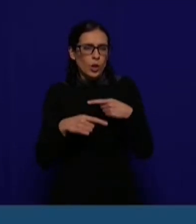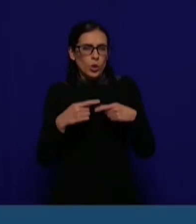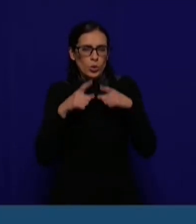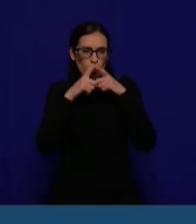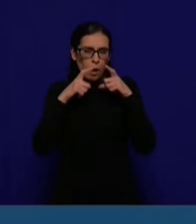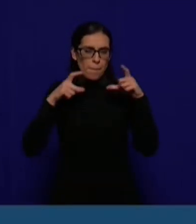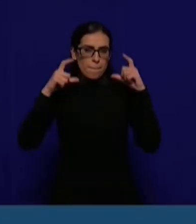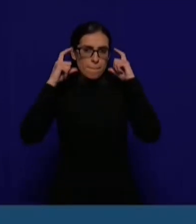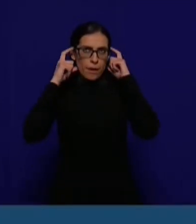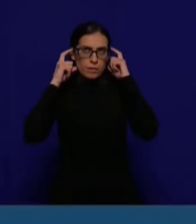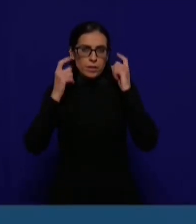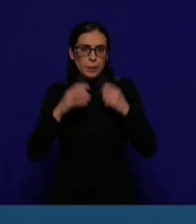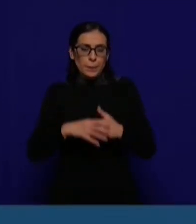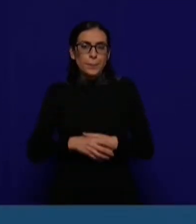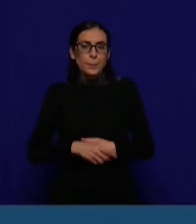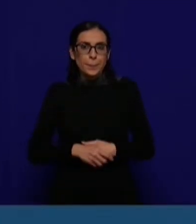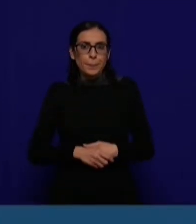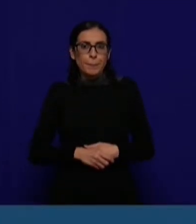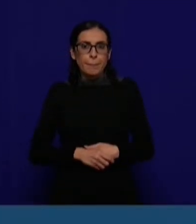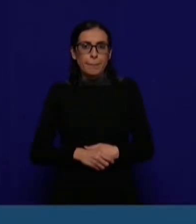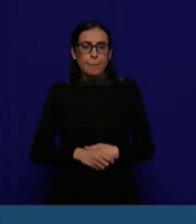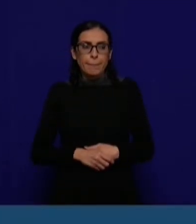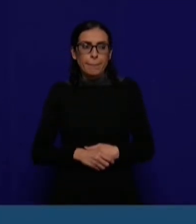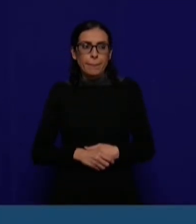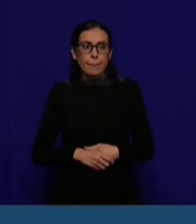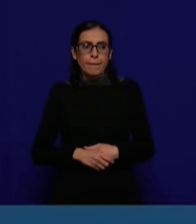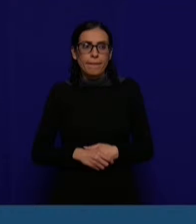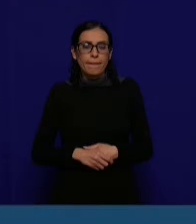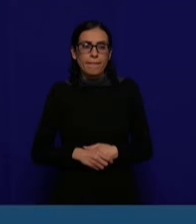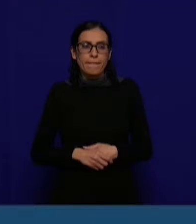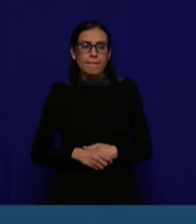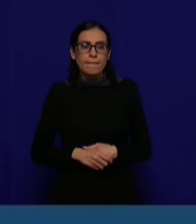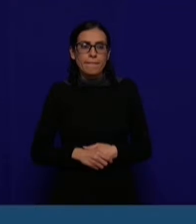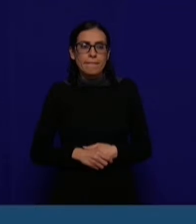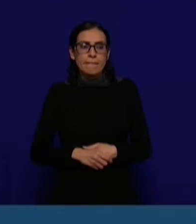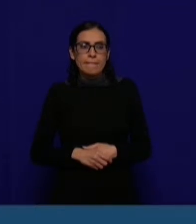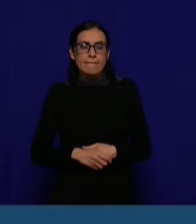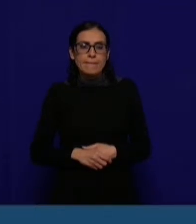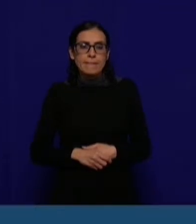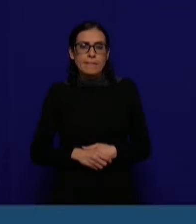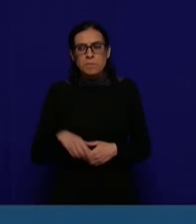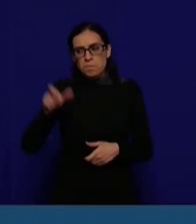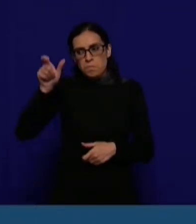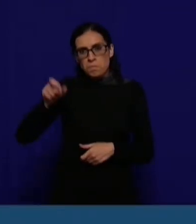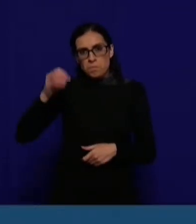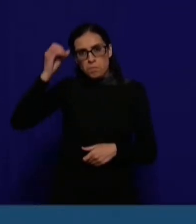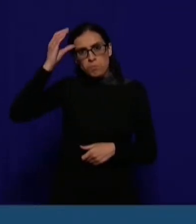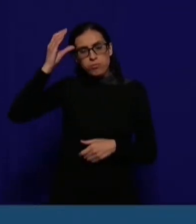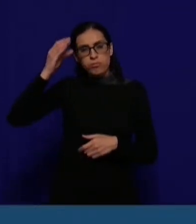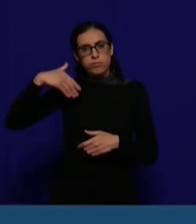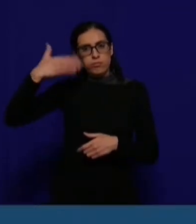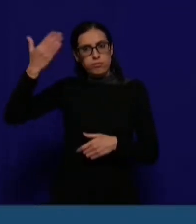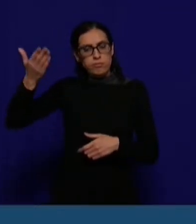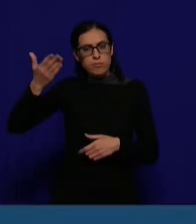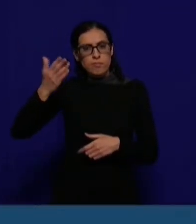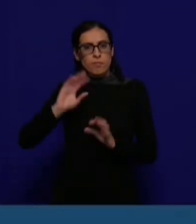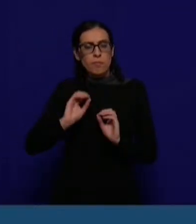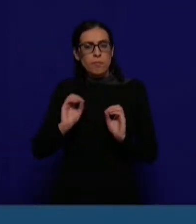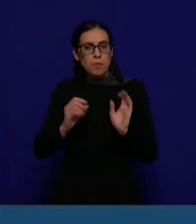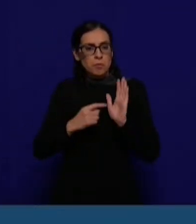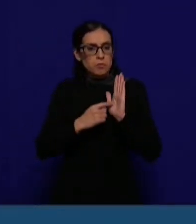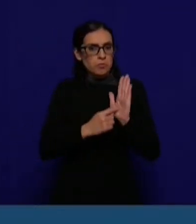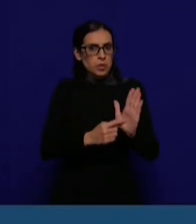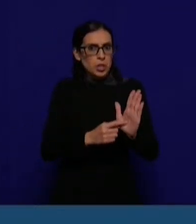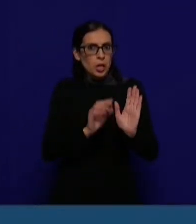outdoors. So Mark Lipstitch, Harvard epidemiology professor, recently said that there's no evidence that wearing masks